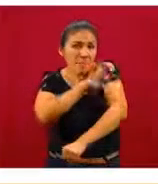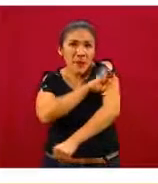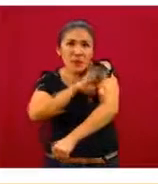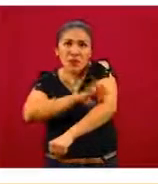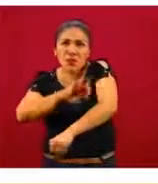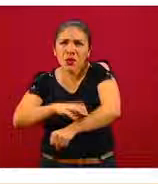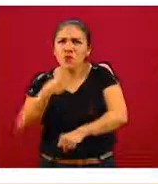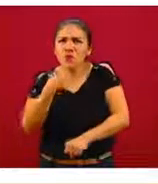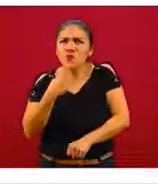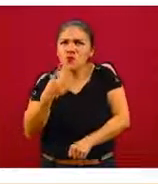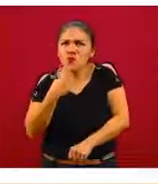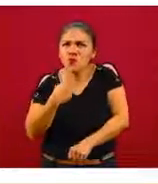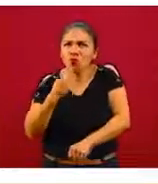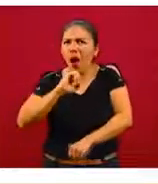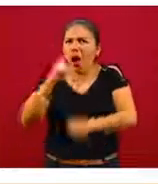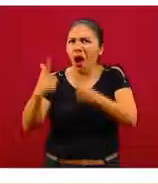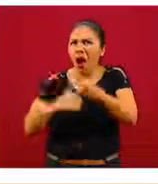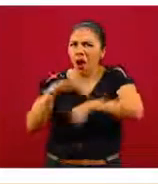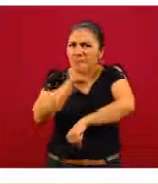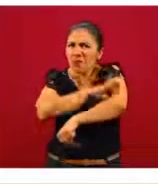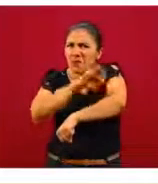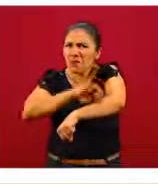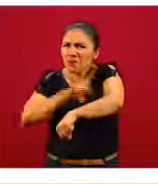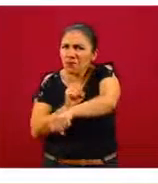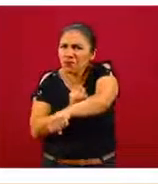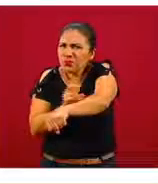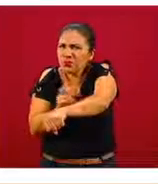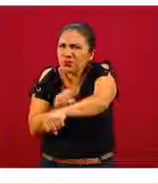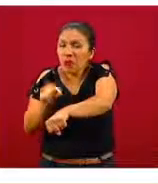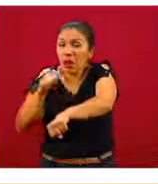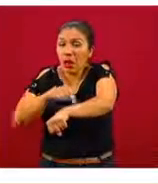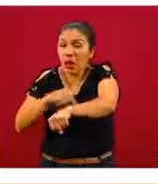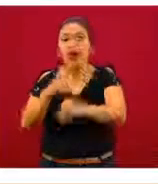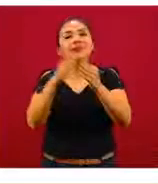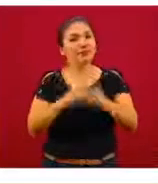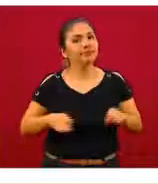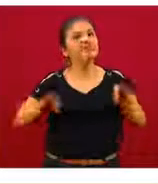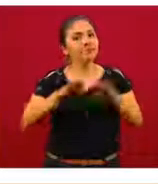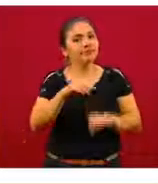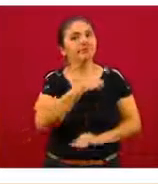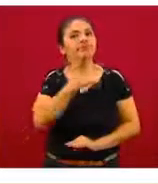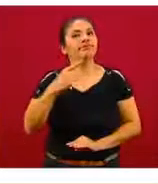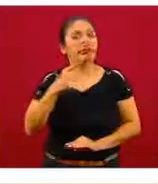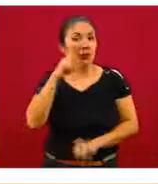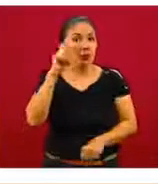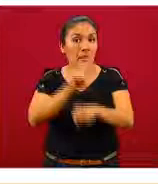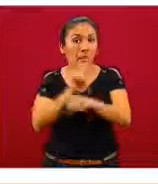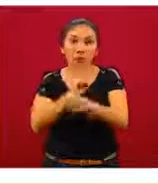They need to be looking for any spots or rashes,